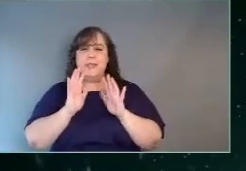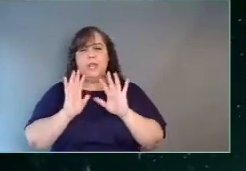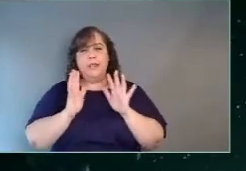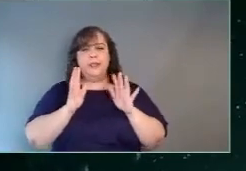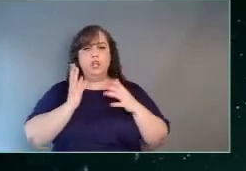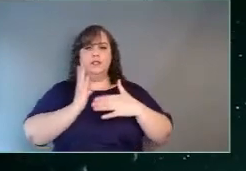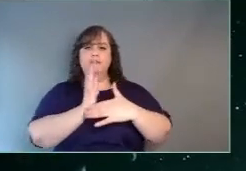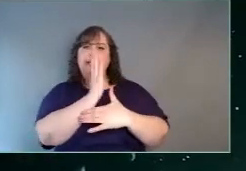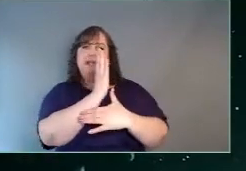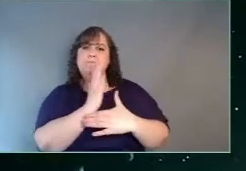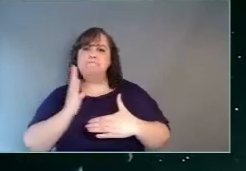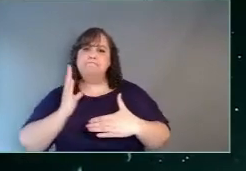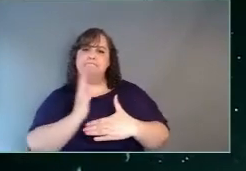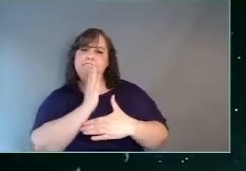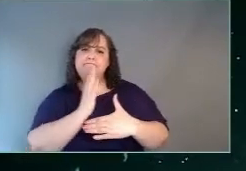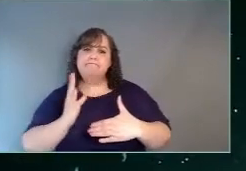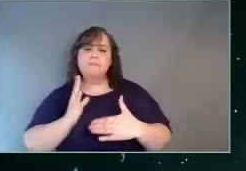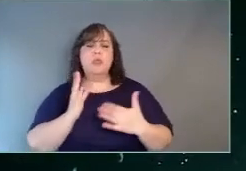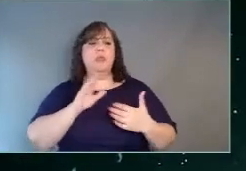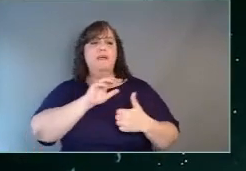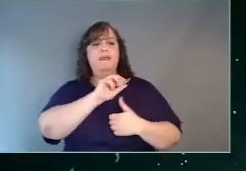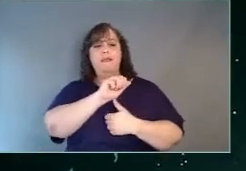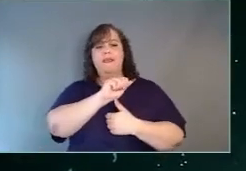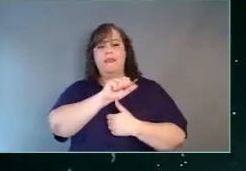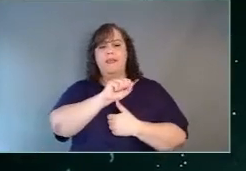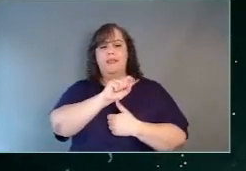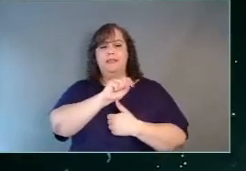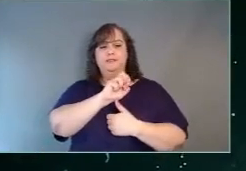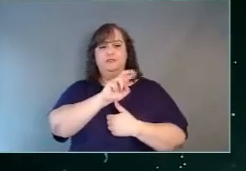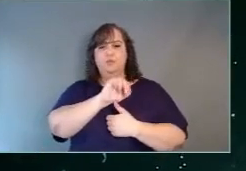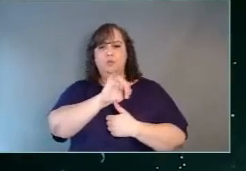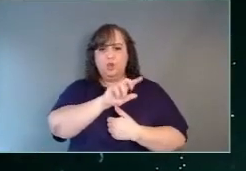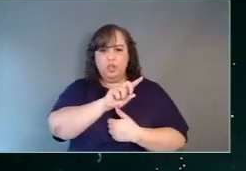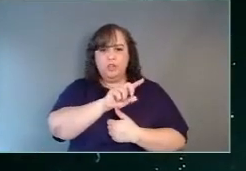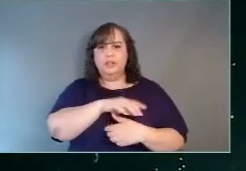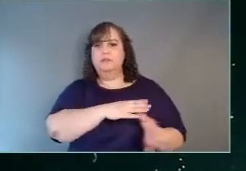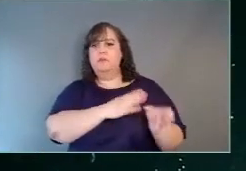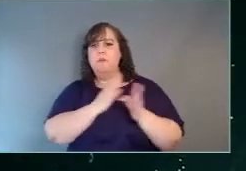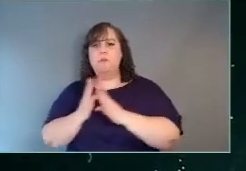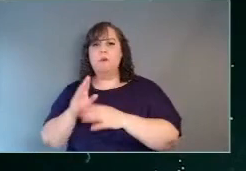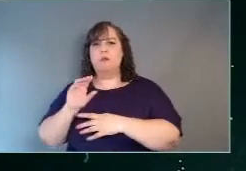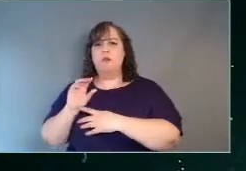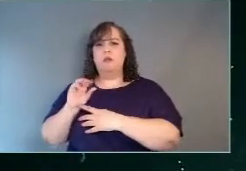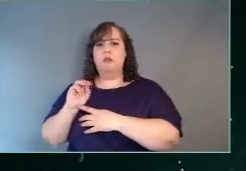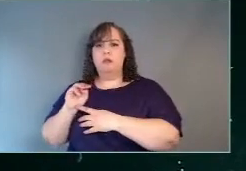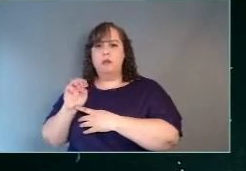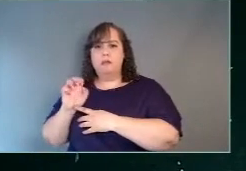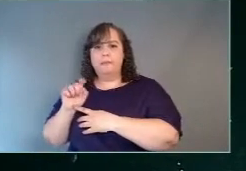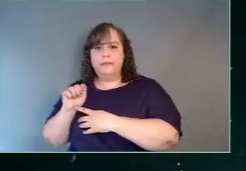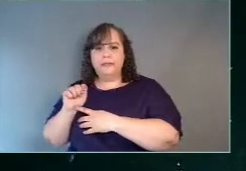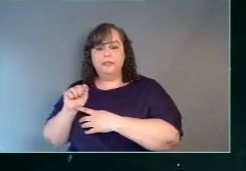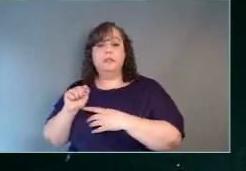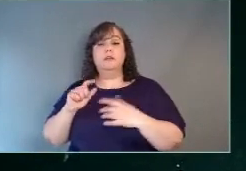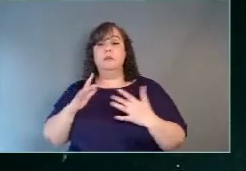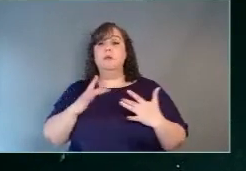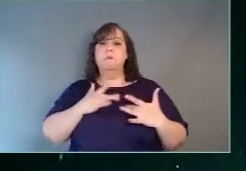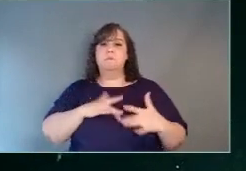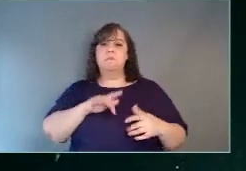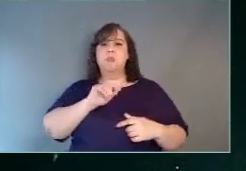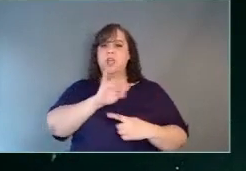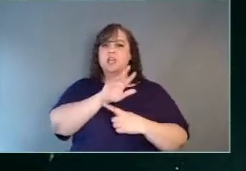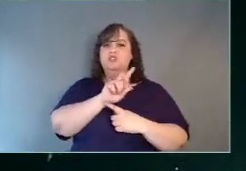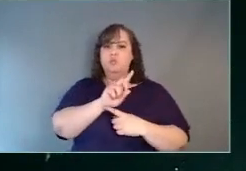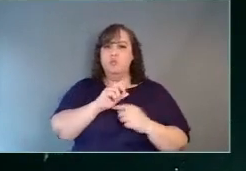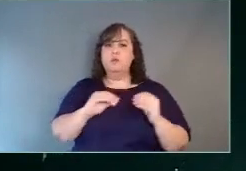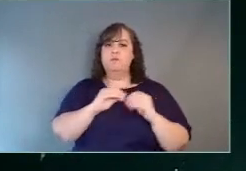continuum between what we think of as asteroids and comets, but typically asteroids are composed of more rocky materials,